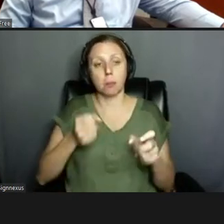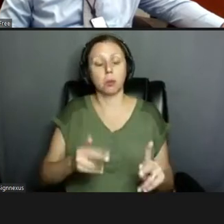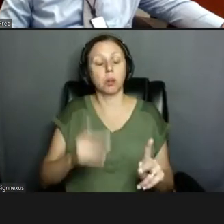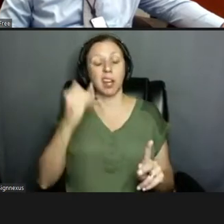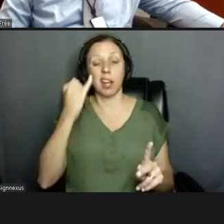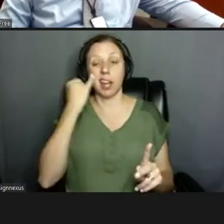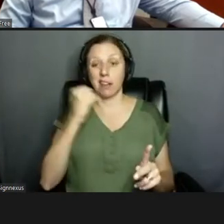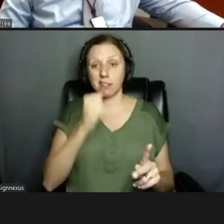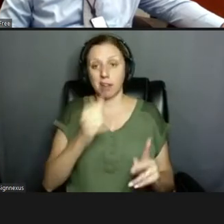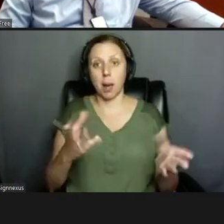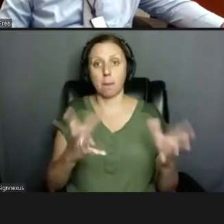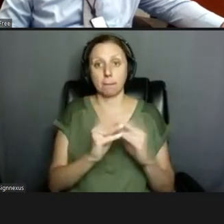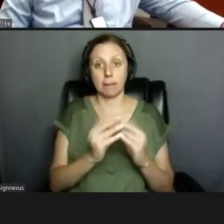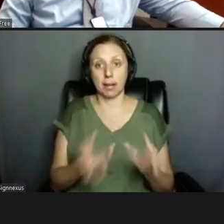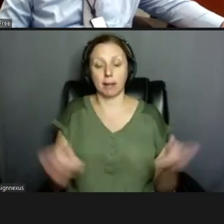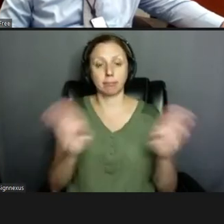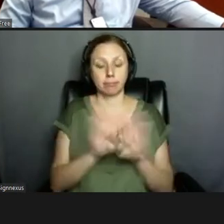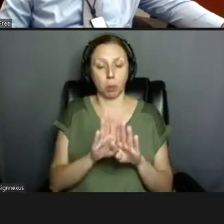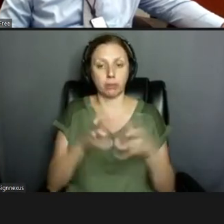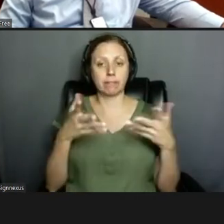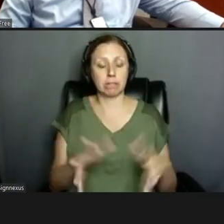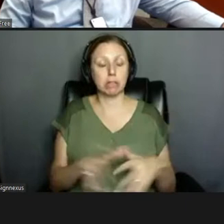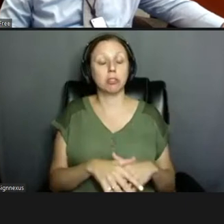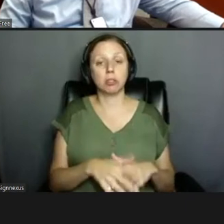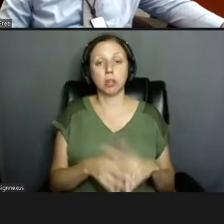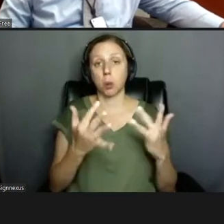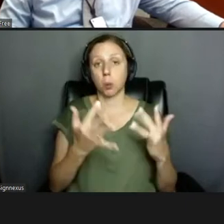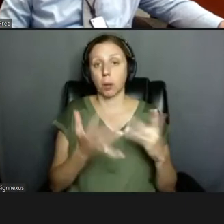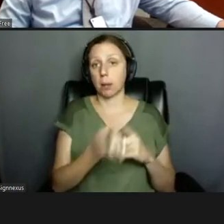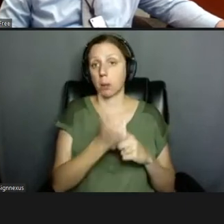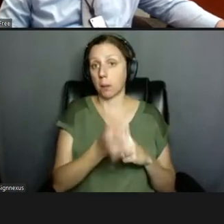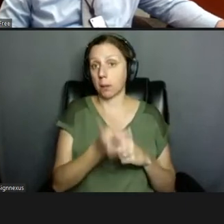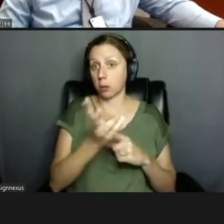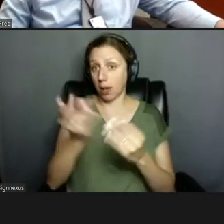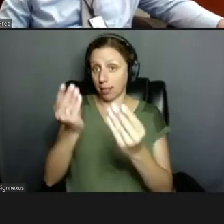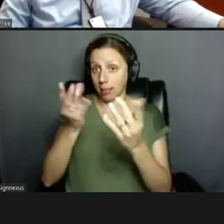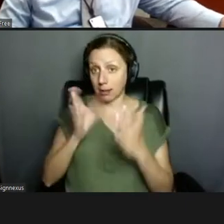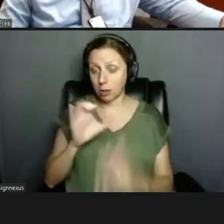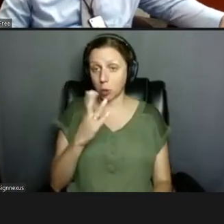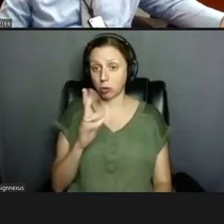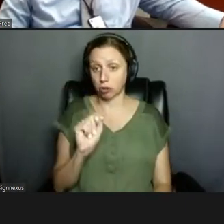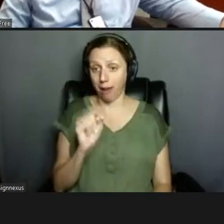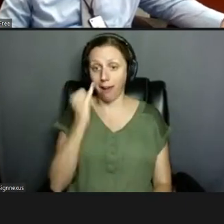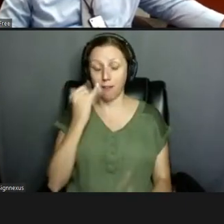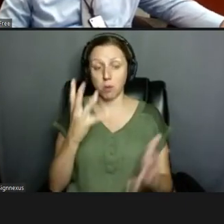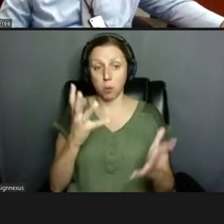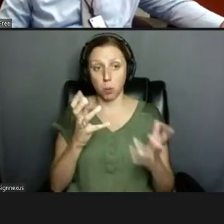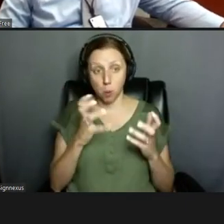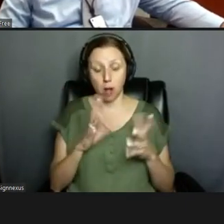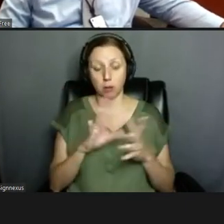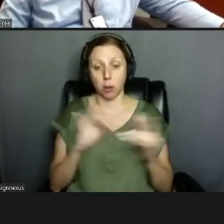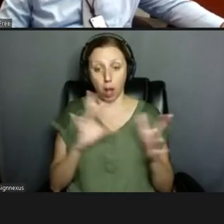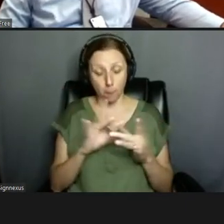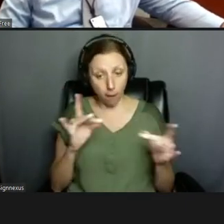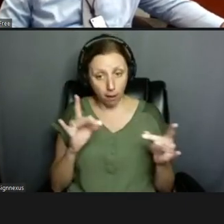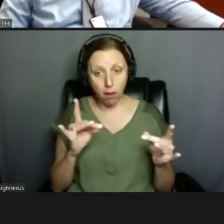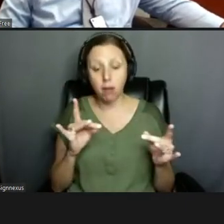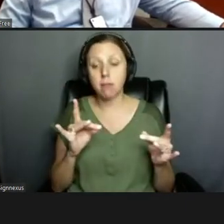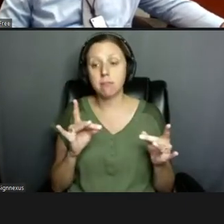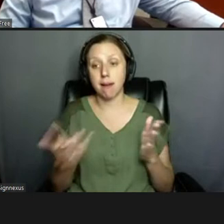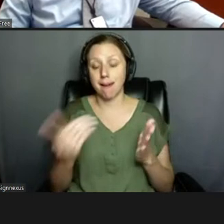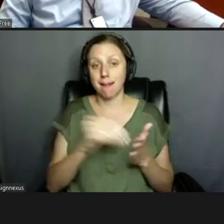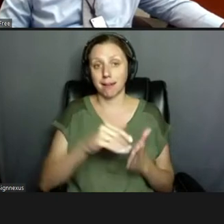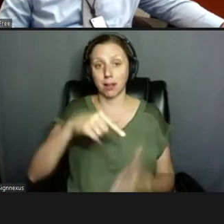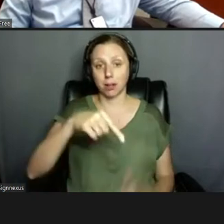conclude this meeting. So I'm just going to wait another minute or two. Please let us know if you'd like to speak. You know, again, the